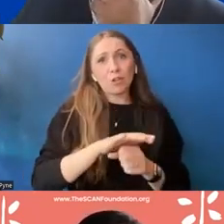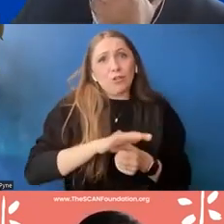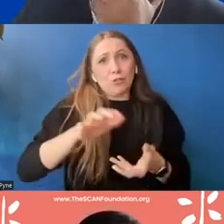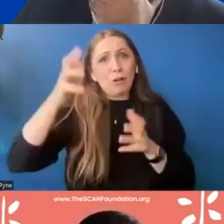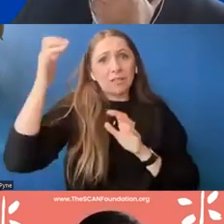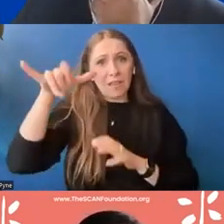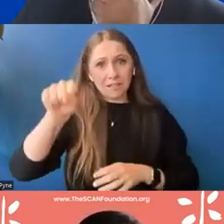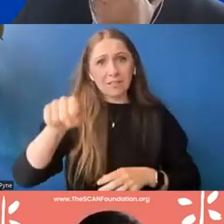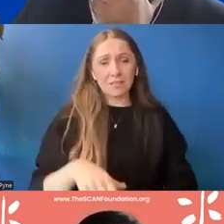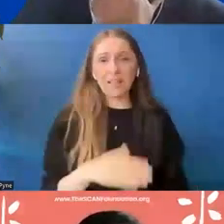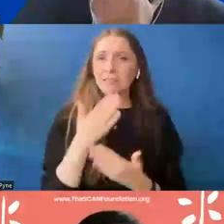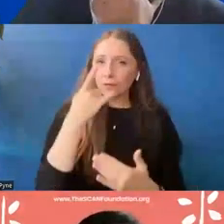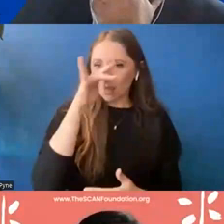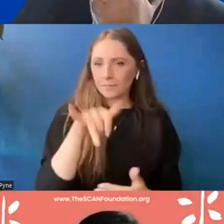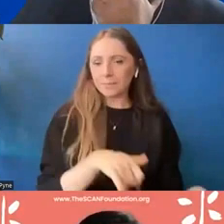thanks.